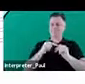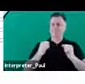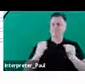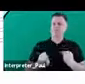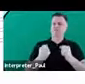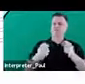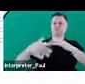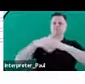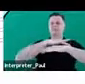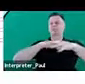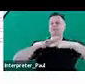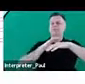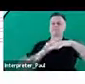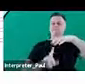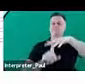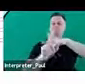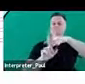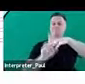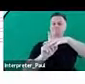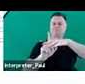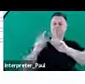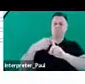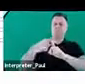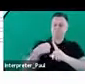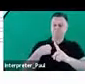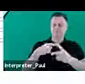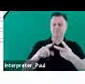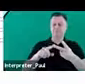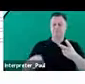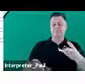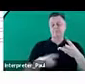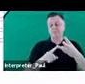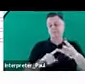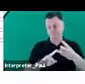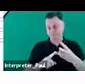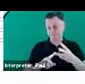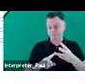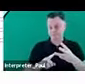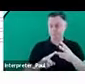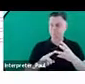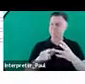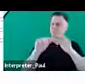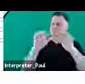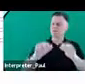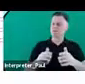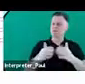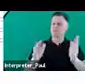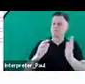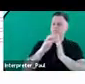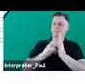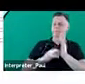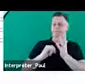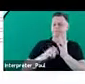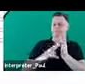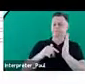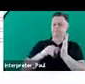crowd in a positive way. It's about developing their openness statement, understanding the benefits